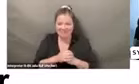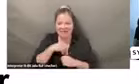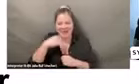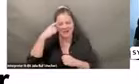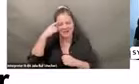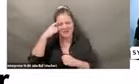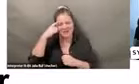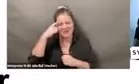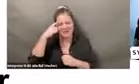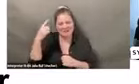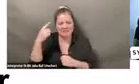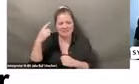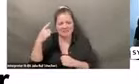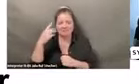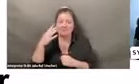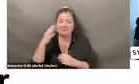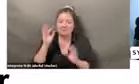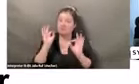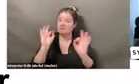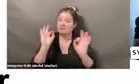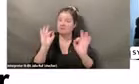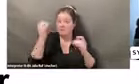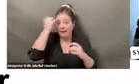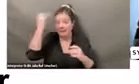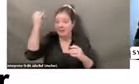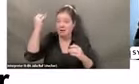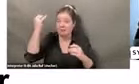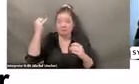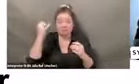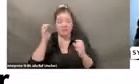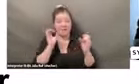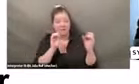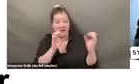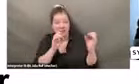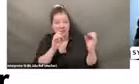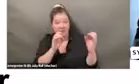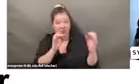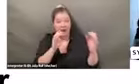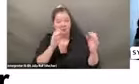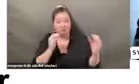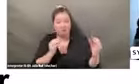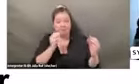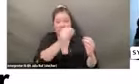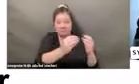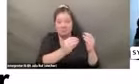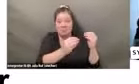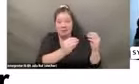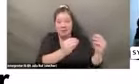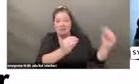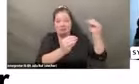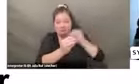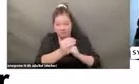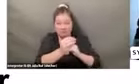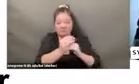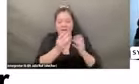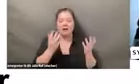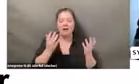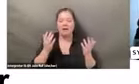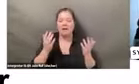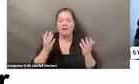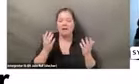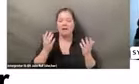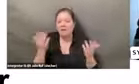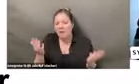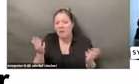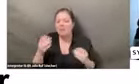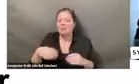a good idea, but when we talk about empowering, there is a risk that it